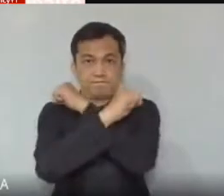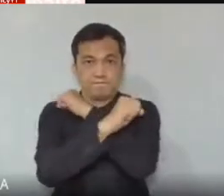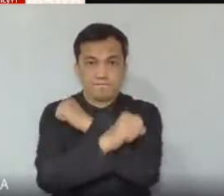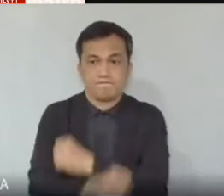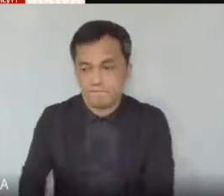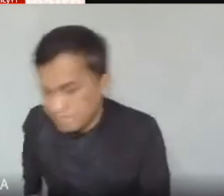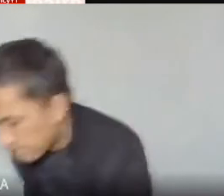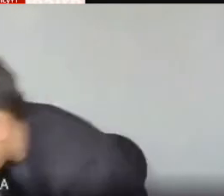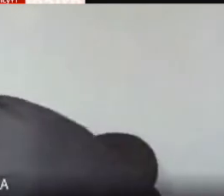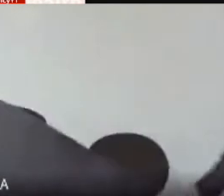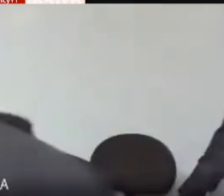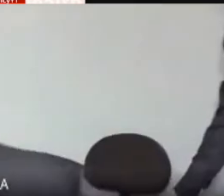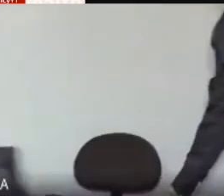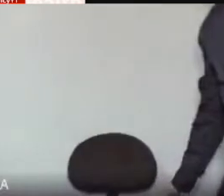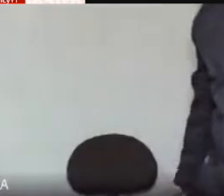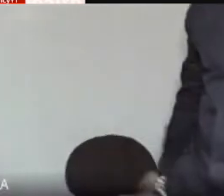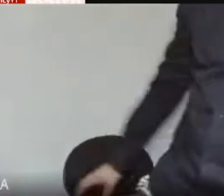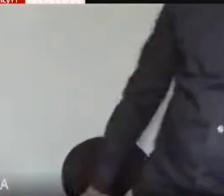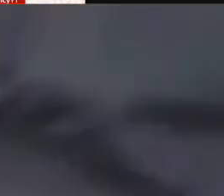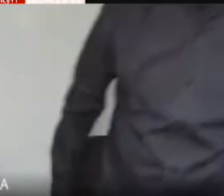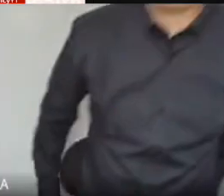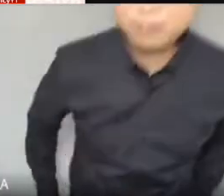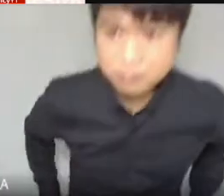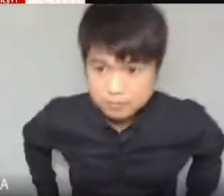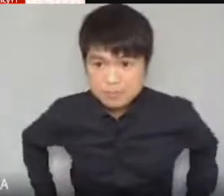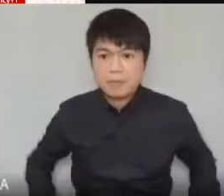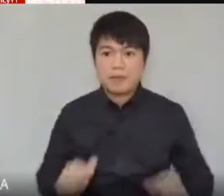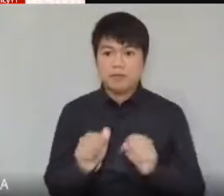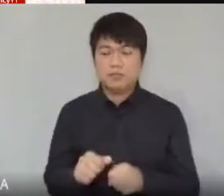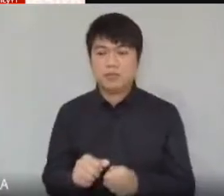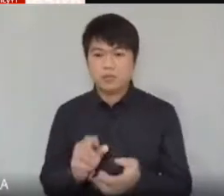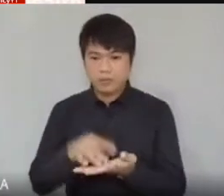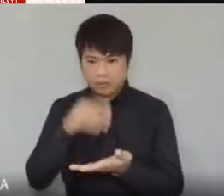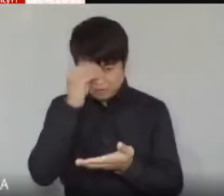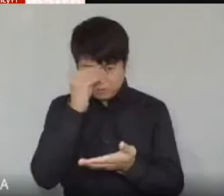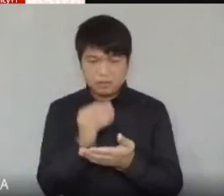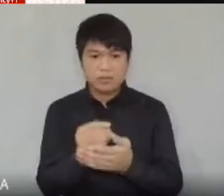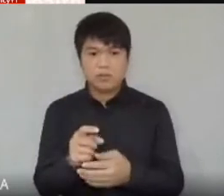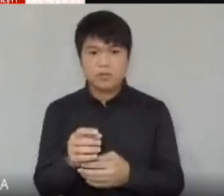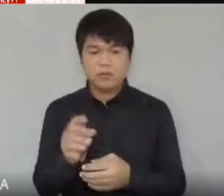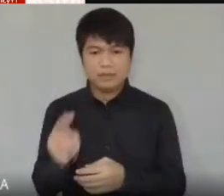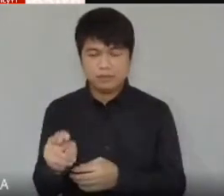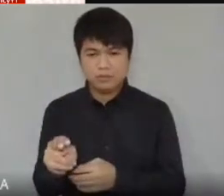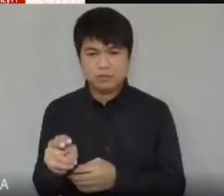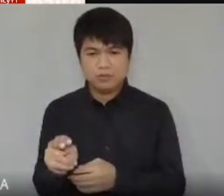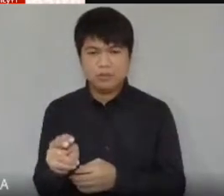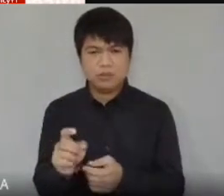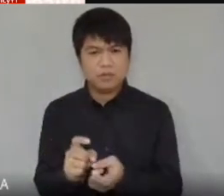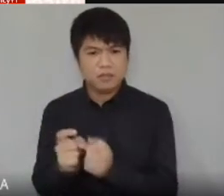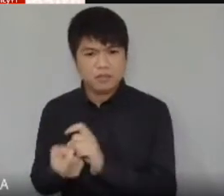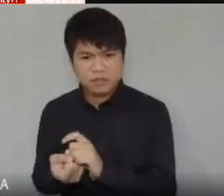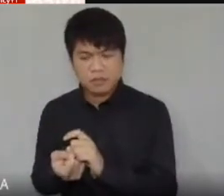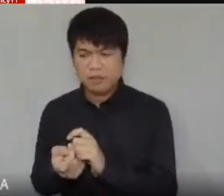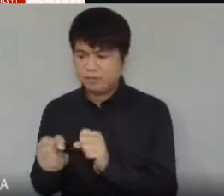restructure the healthcare system so that telehealth can actually be used. So yeah, we'll have more of that precisely. And